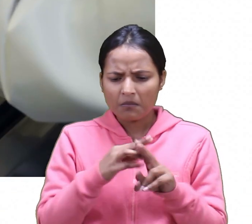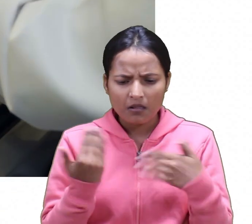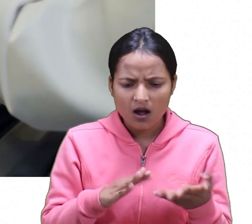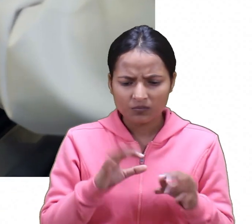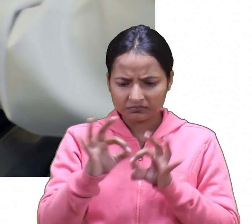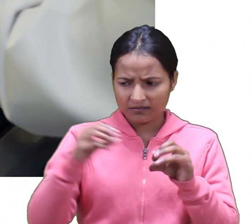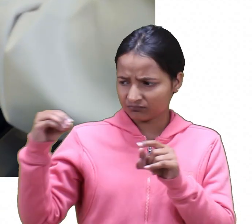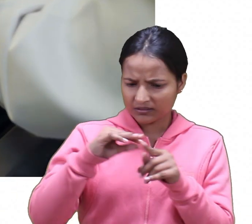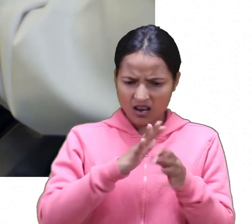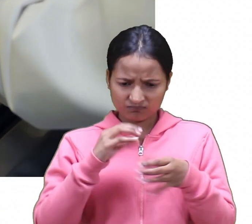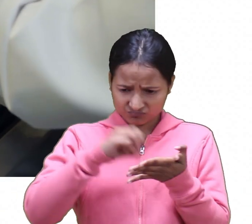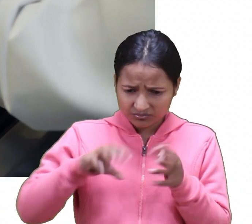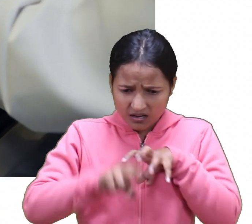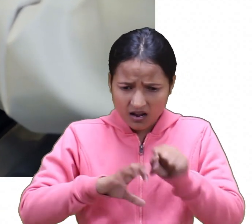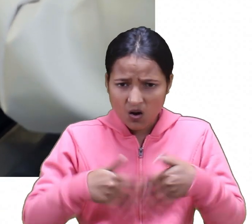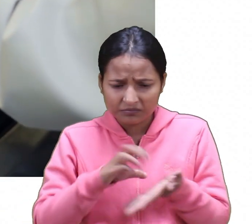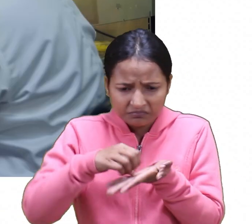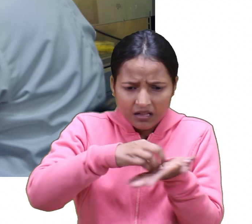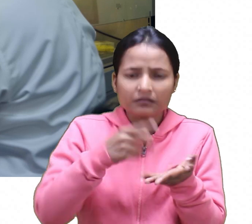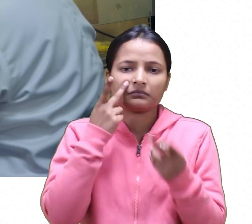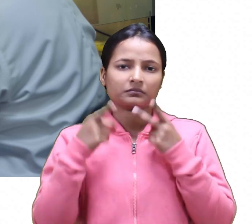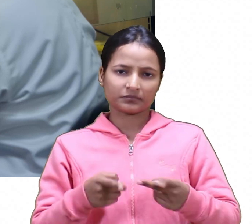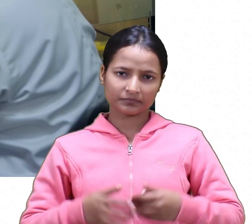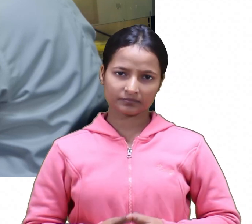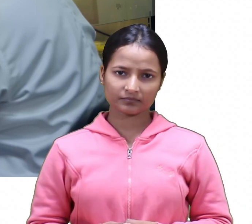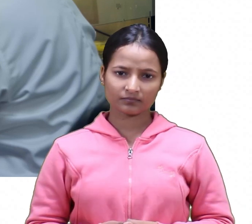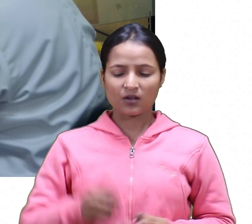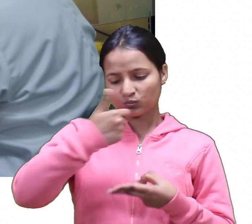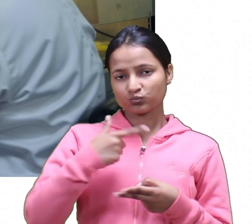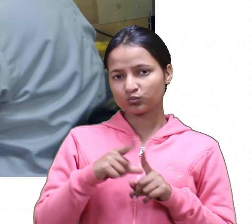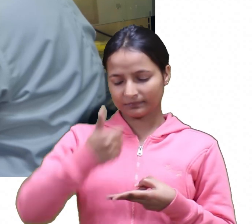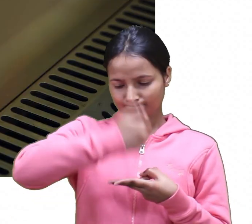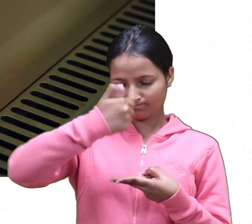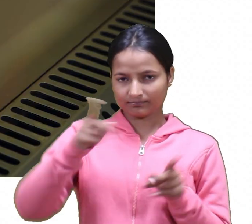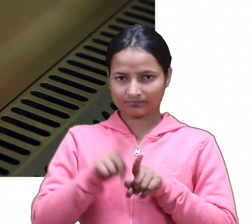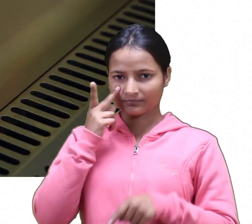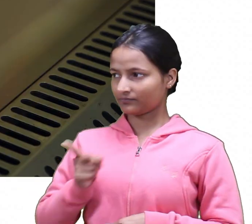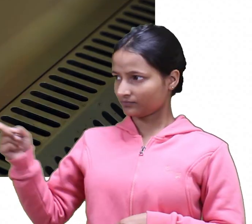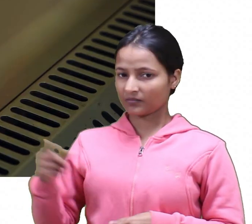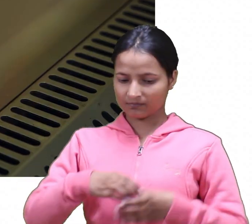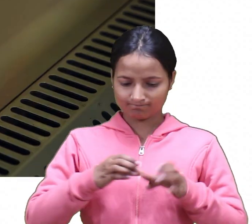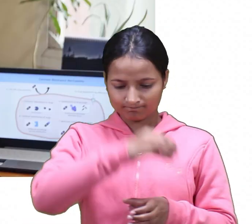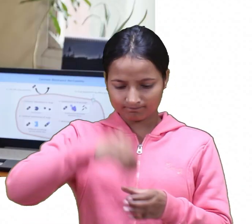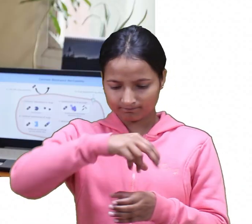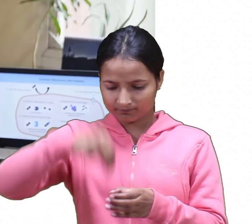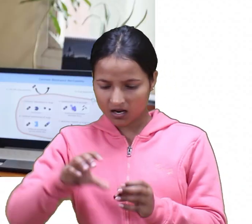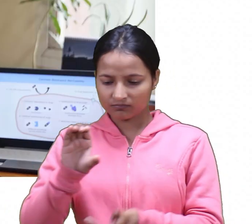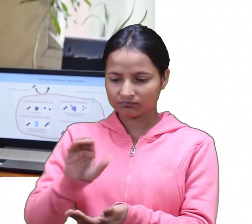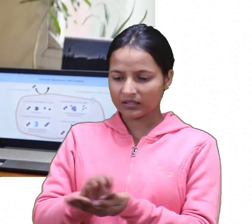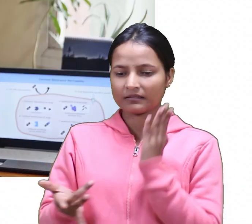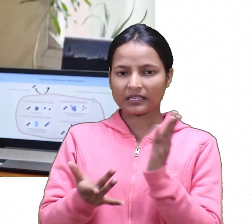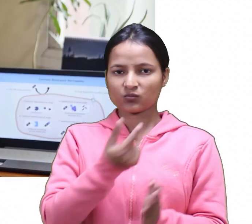MTB strain followed by immunoprecipitation and mass spectrometry, which will lead to identification of different proteins that control this process.